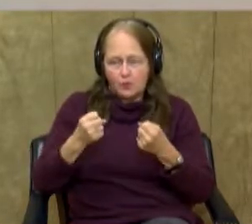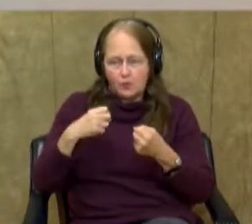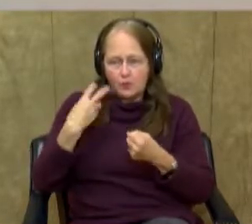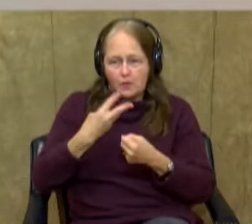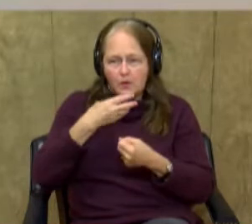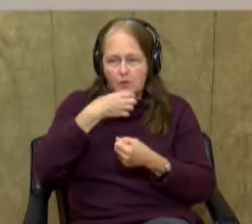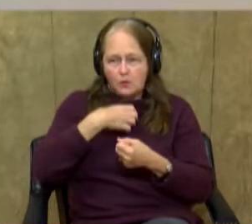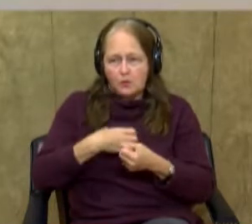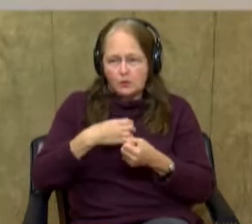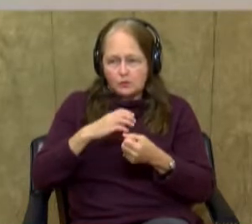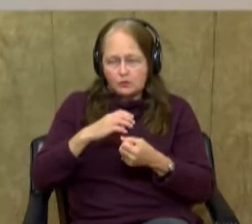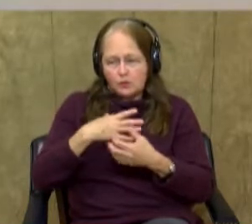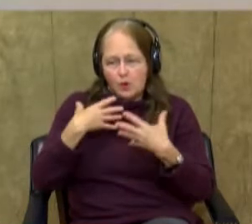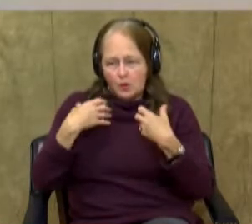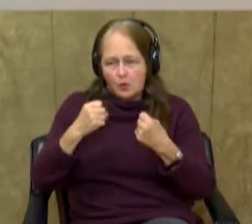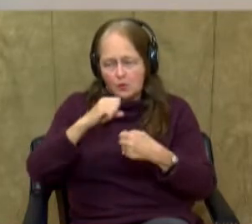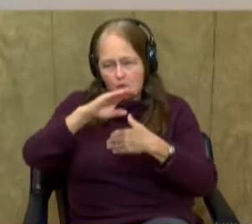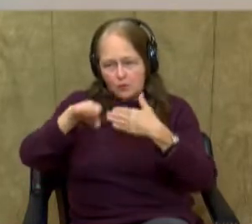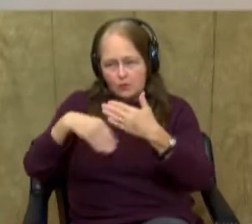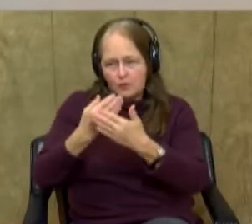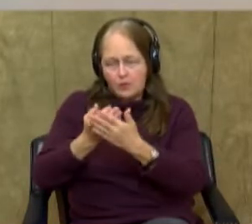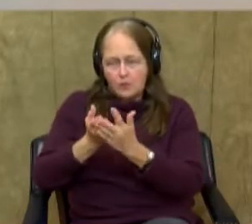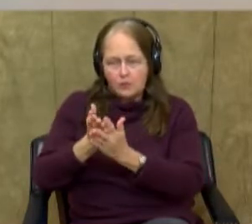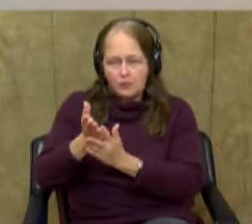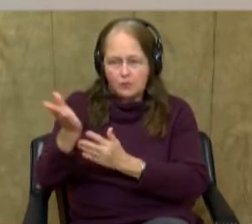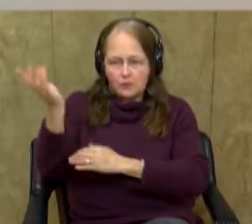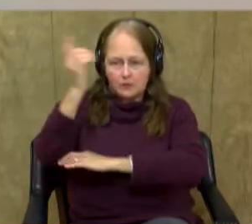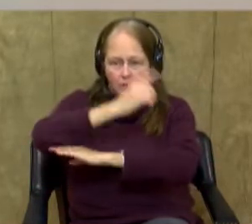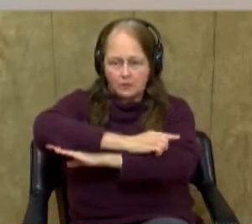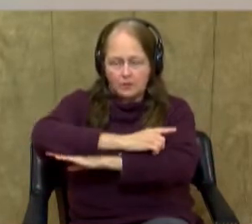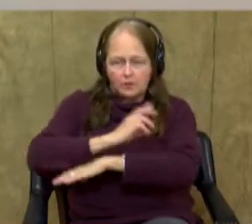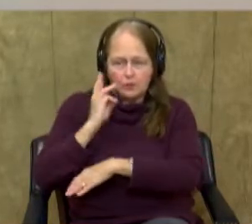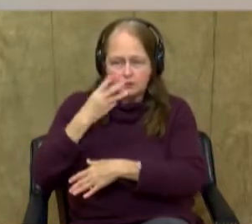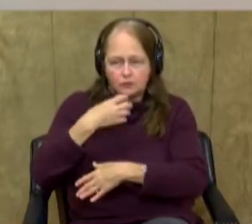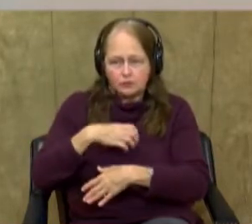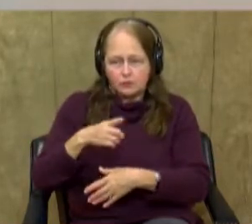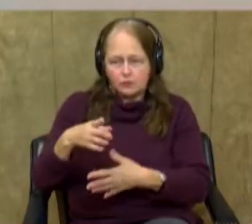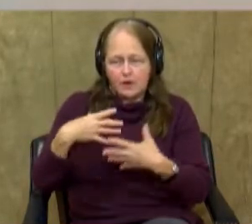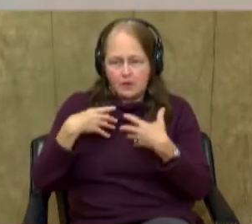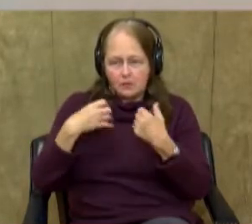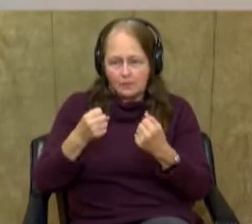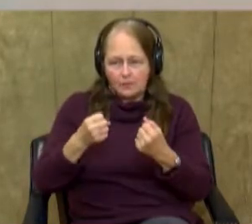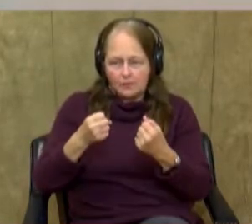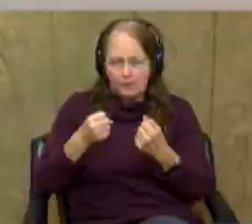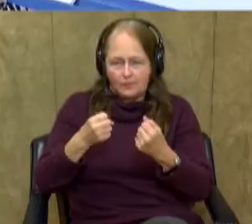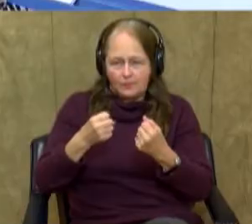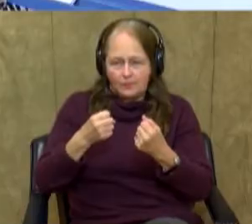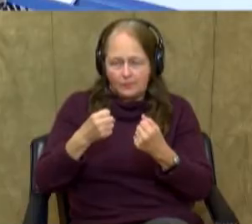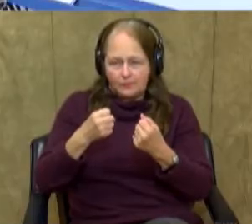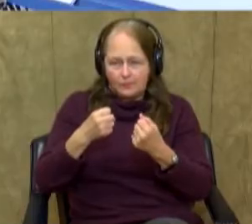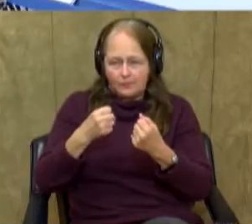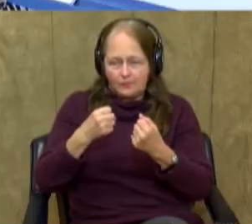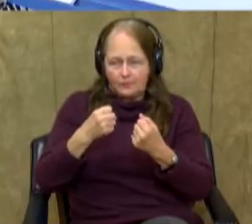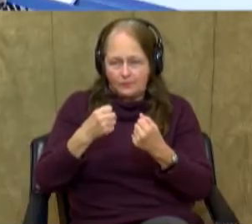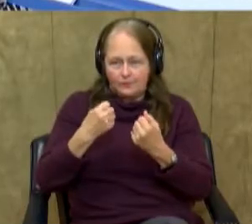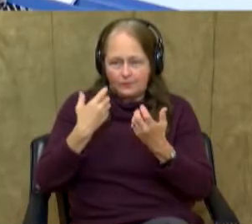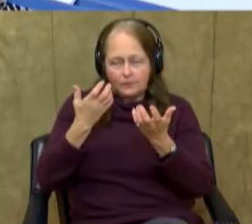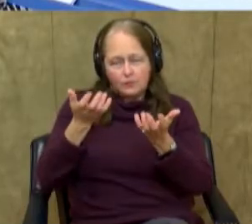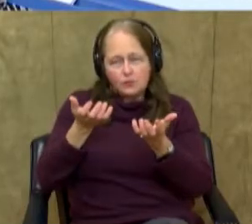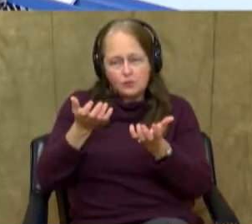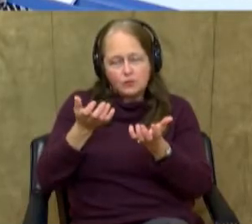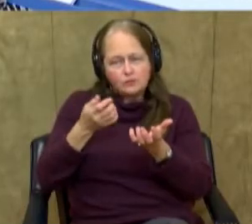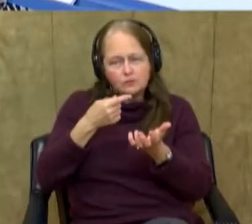we wish you well, all through the day today, we wish you well. And you know who else I want to wish